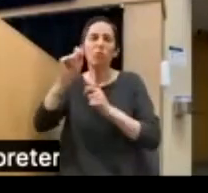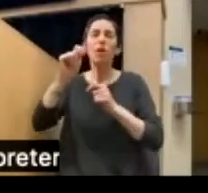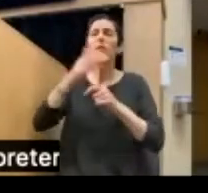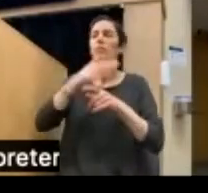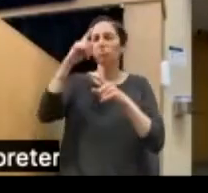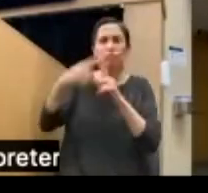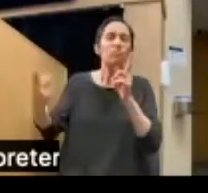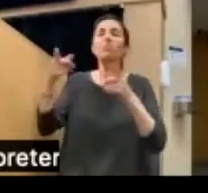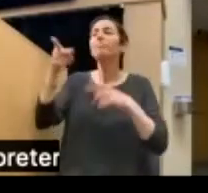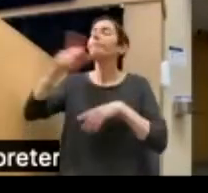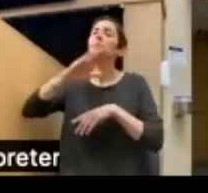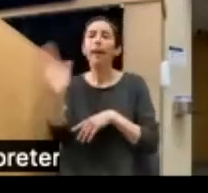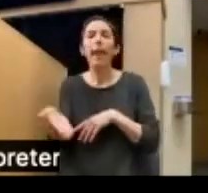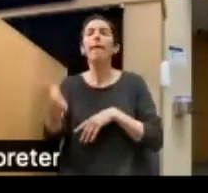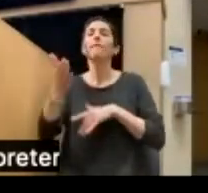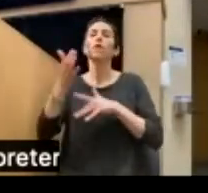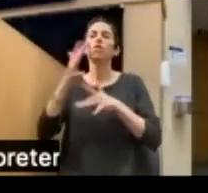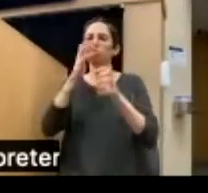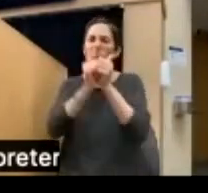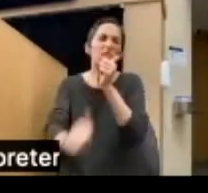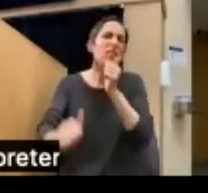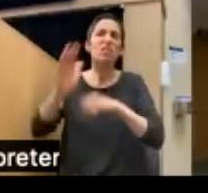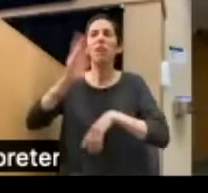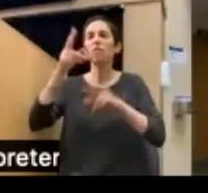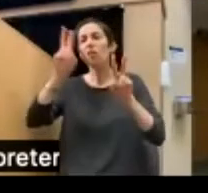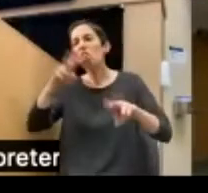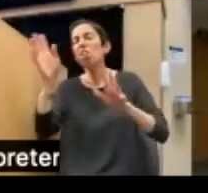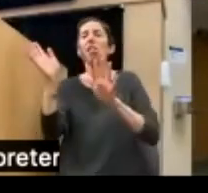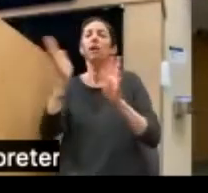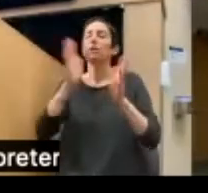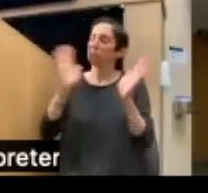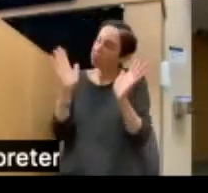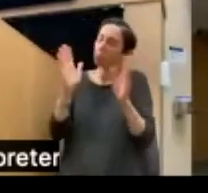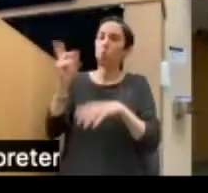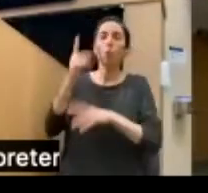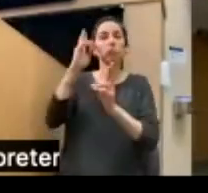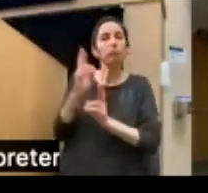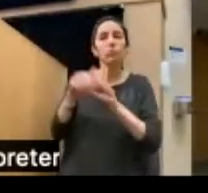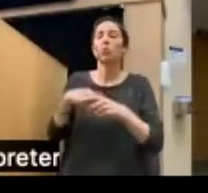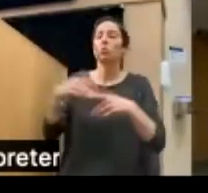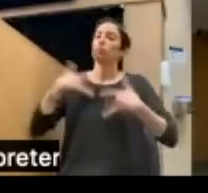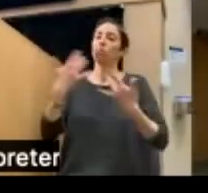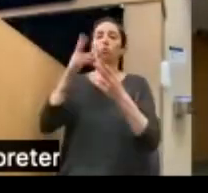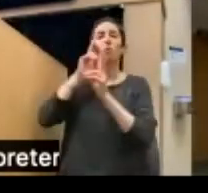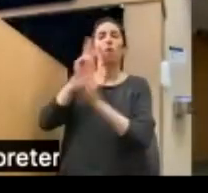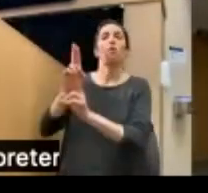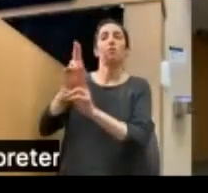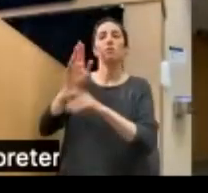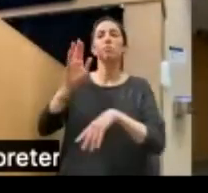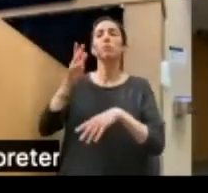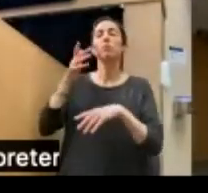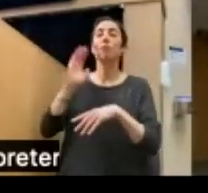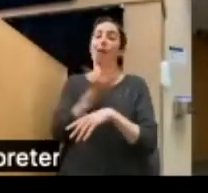small. So we are delighted to be able to honor his legacy with today's speaker, who is such a fitting representation of who